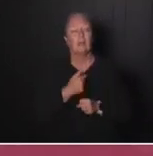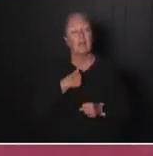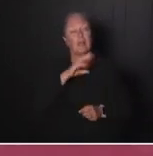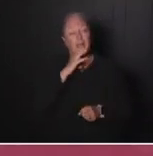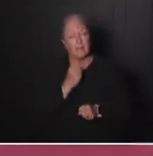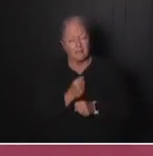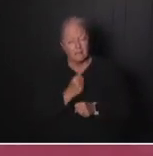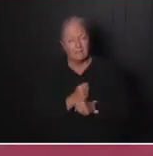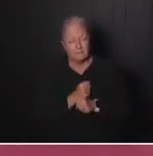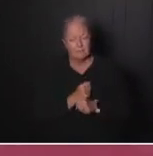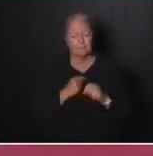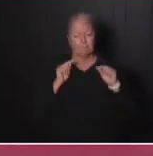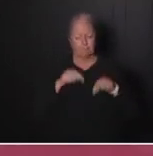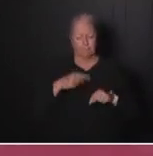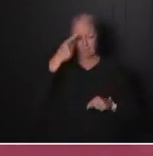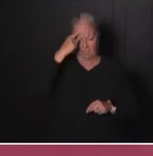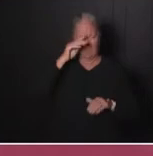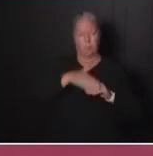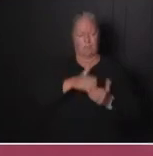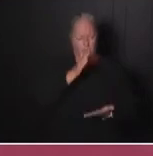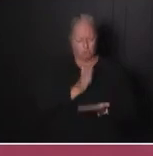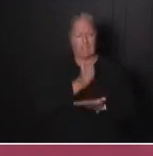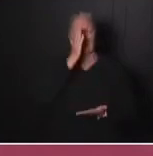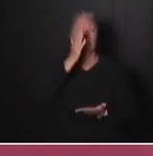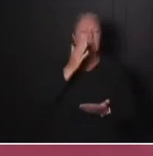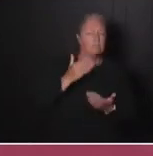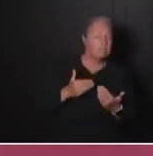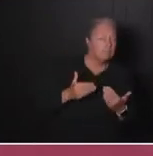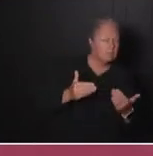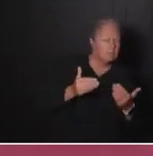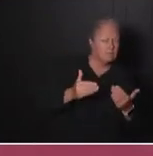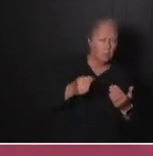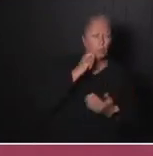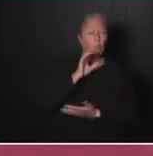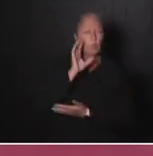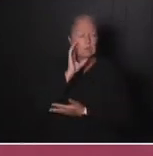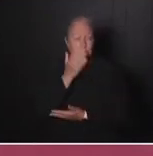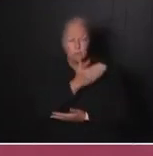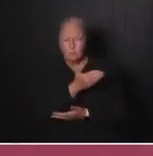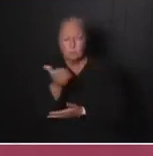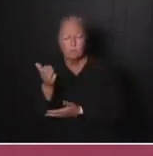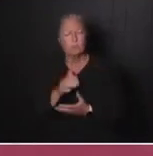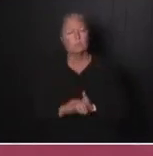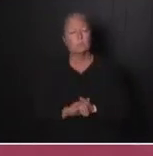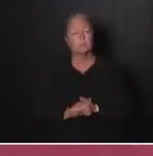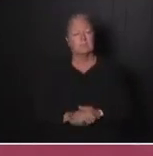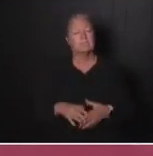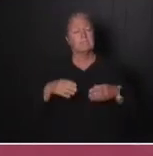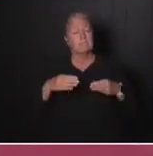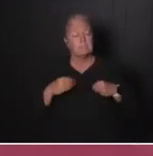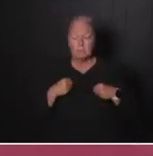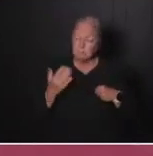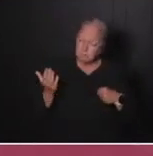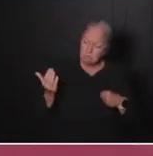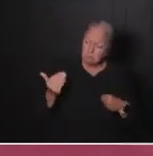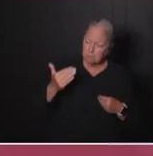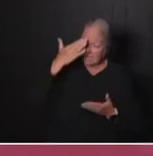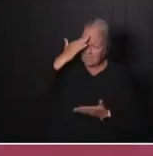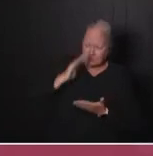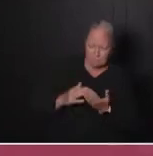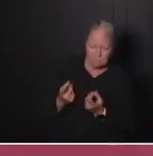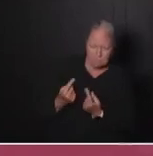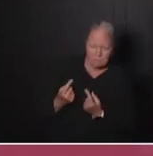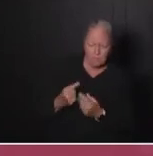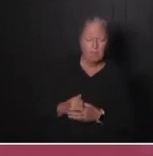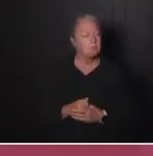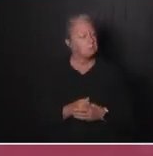up to reality, that listens to what people are saying, that accepts expert advice, that has